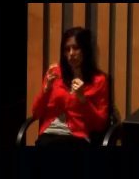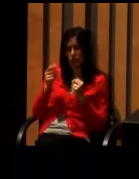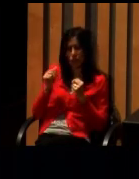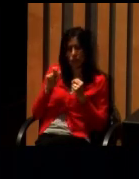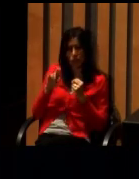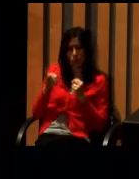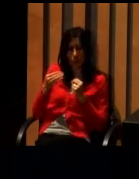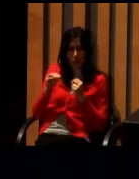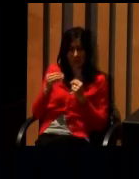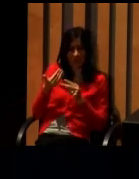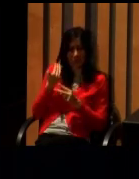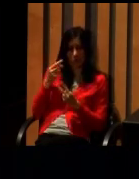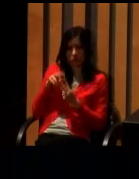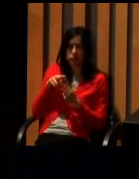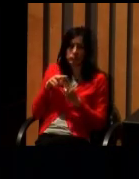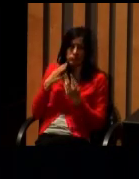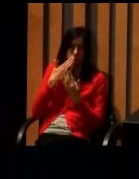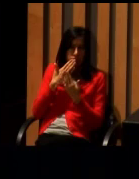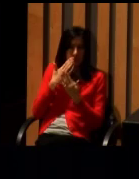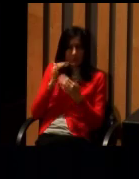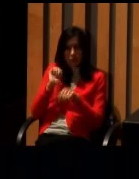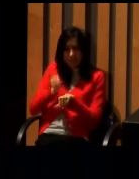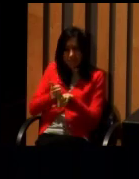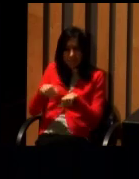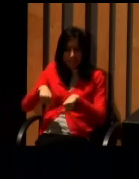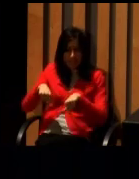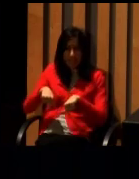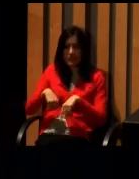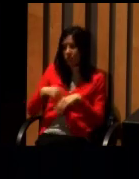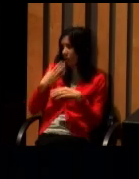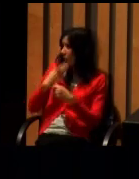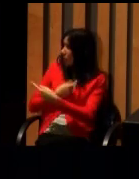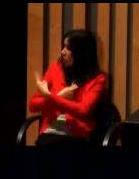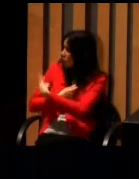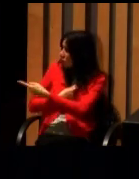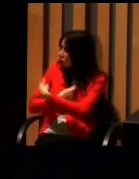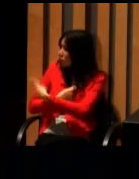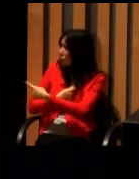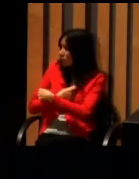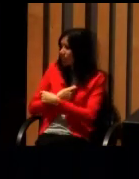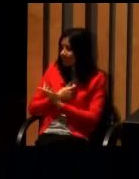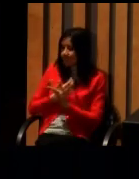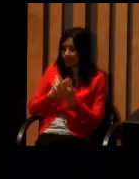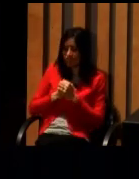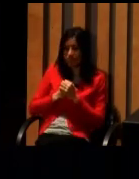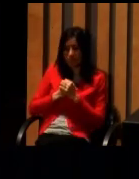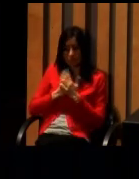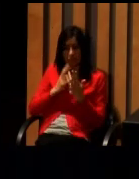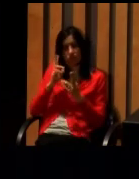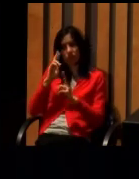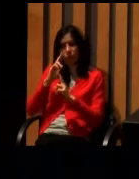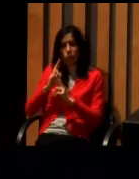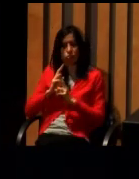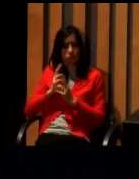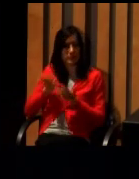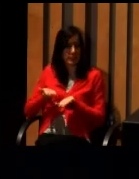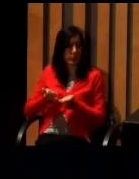in pulling this together, and the panelists. It's really an honor to sit here with these